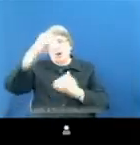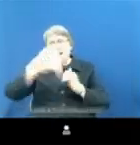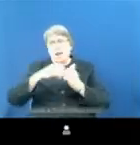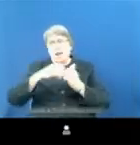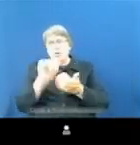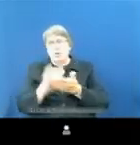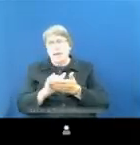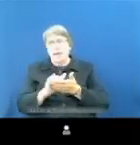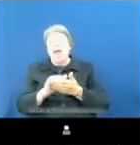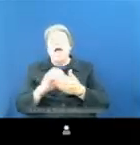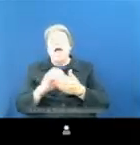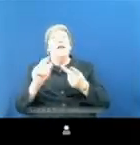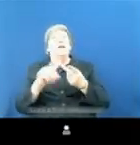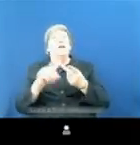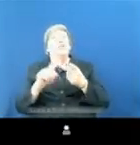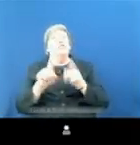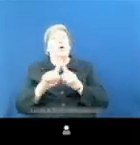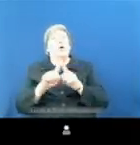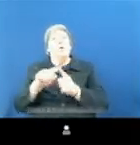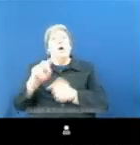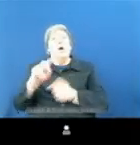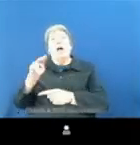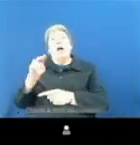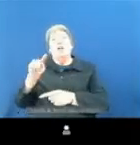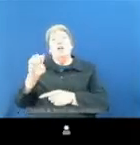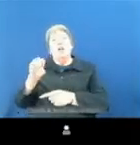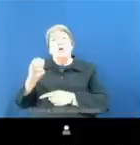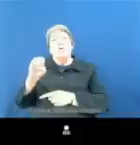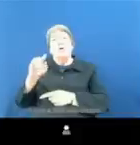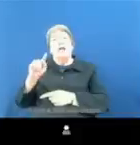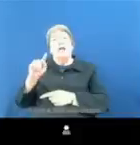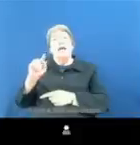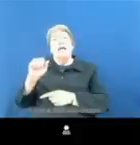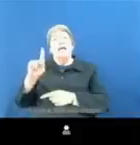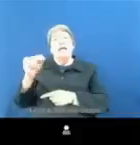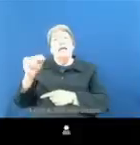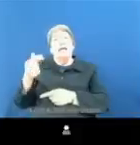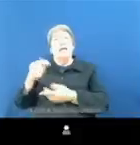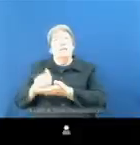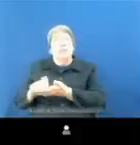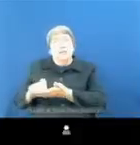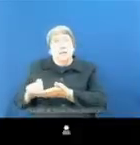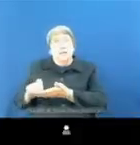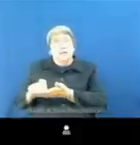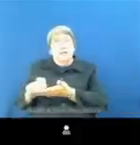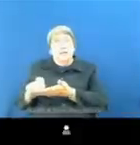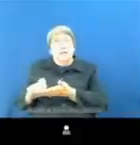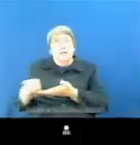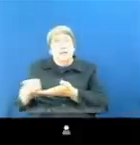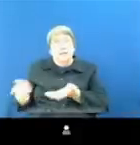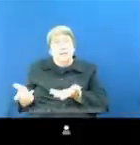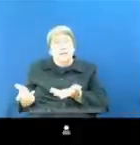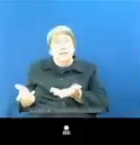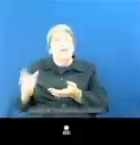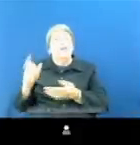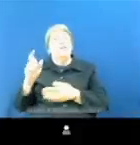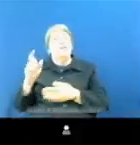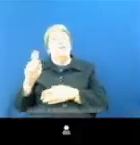note-taking. It can be done. I've seen it done very well. But it can't be done very well unless it's